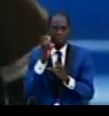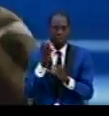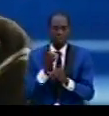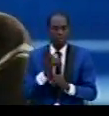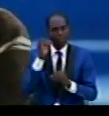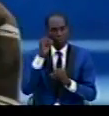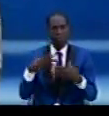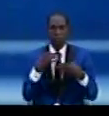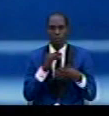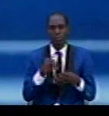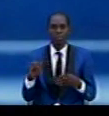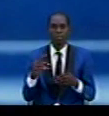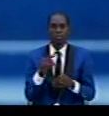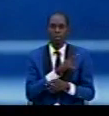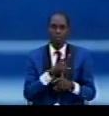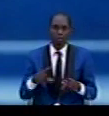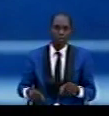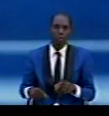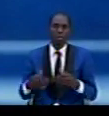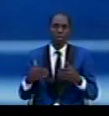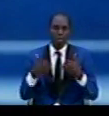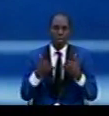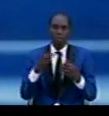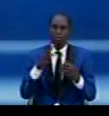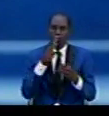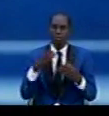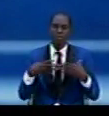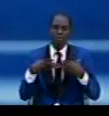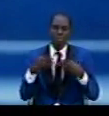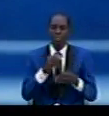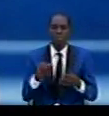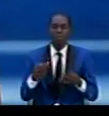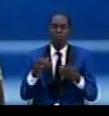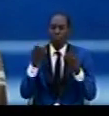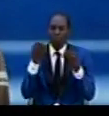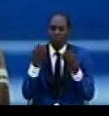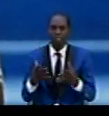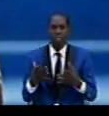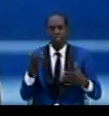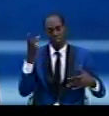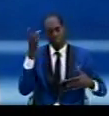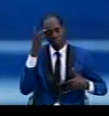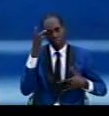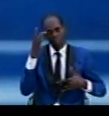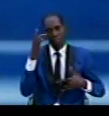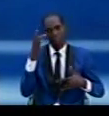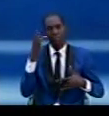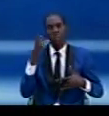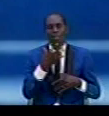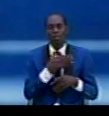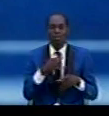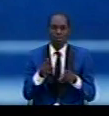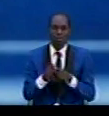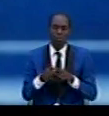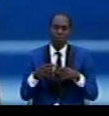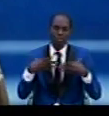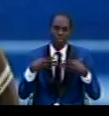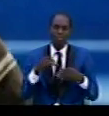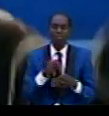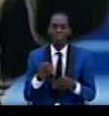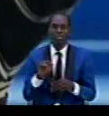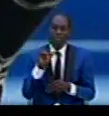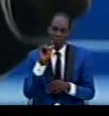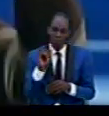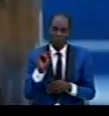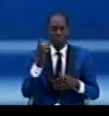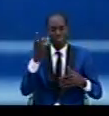is healing major sicknesses, major diseases. He's also healing minor and small diseases.